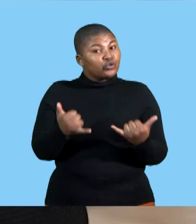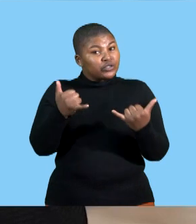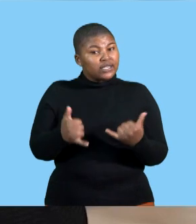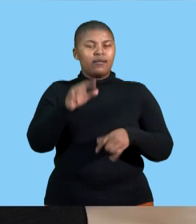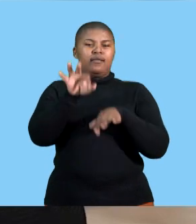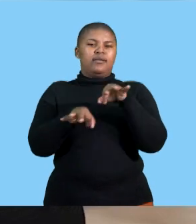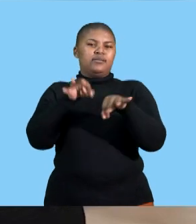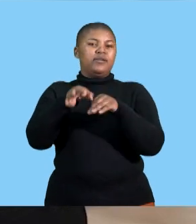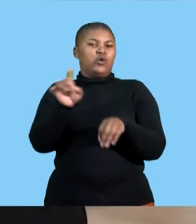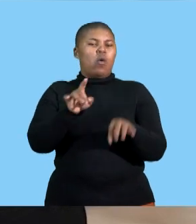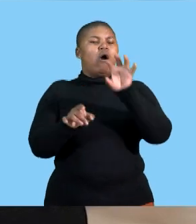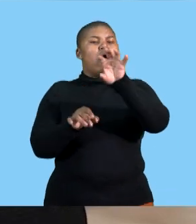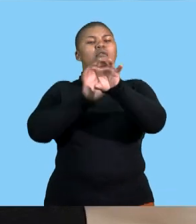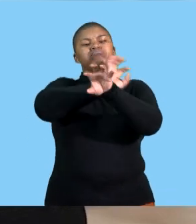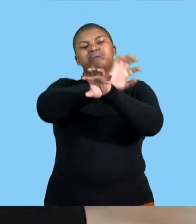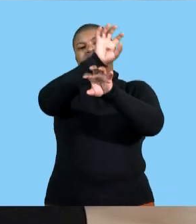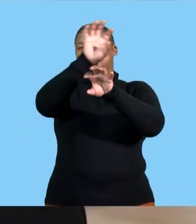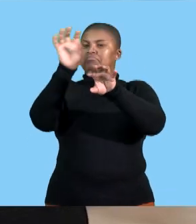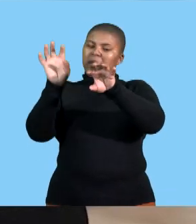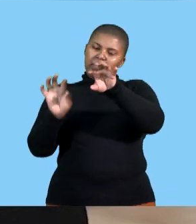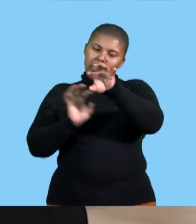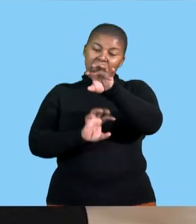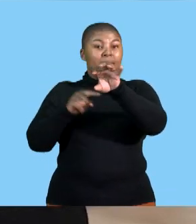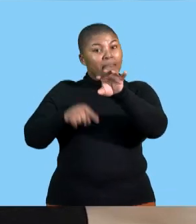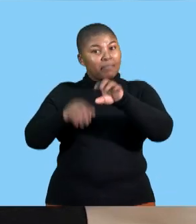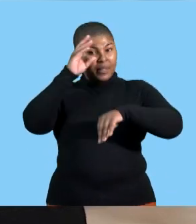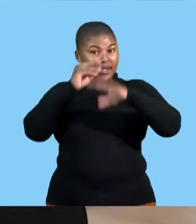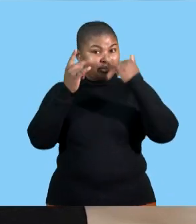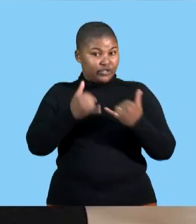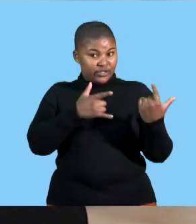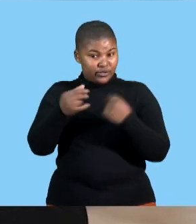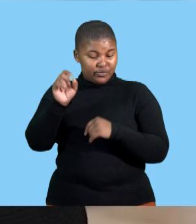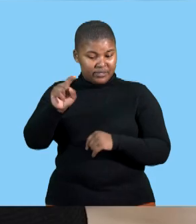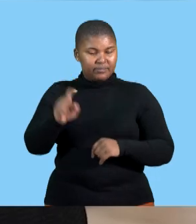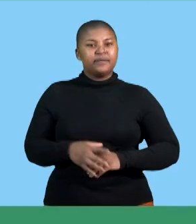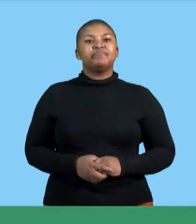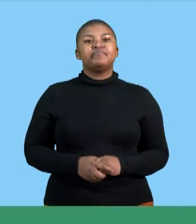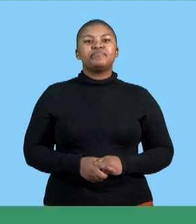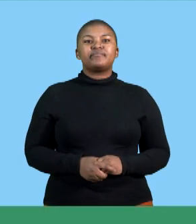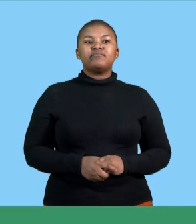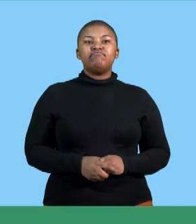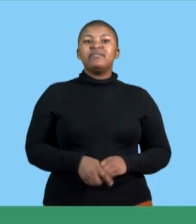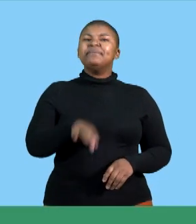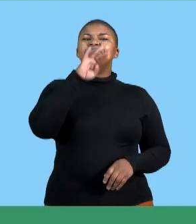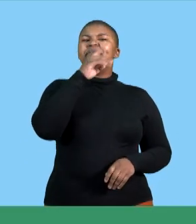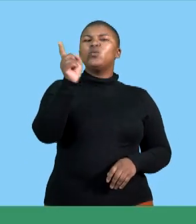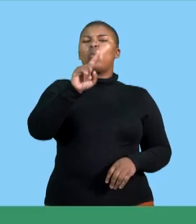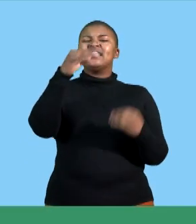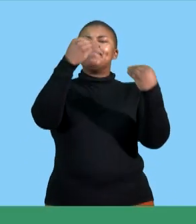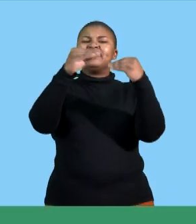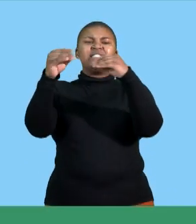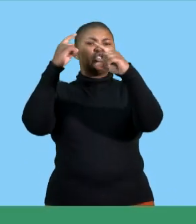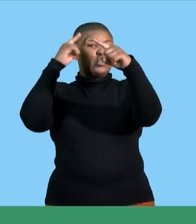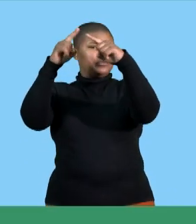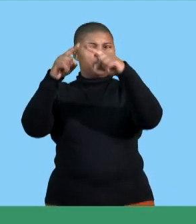to unpack? The subtopics that are going to be unpacked in this lesson. We'll first look at the meaning of business objectives, followed